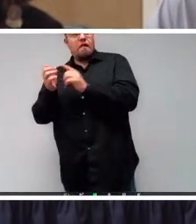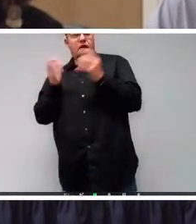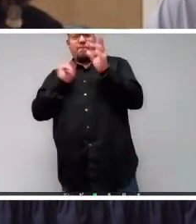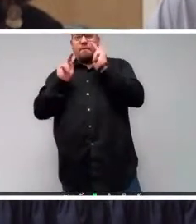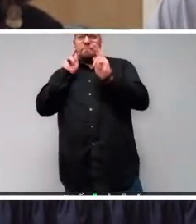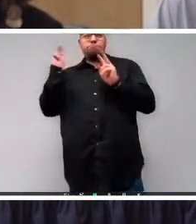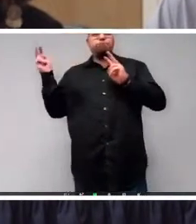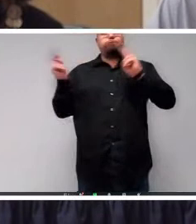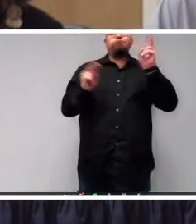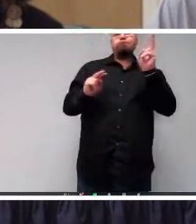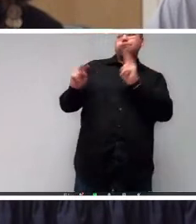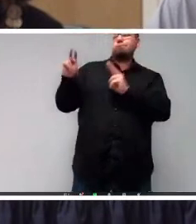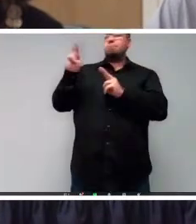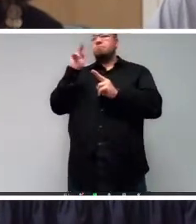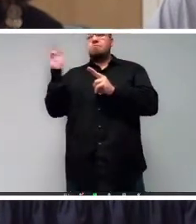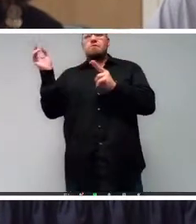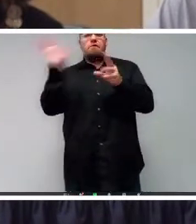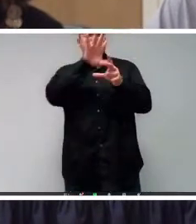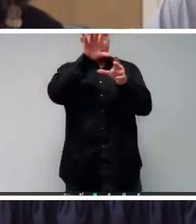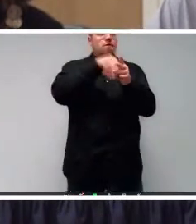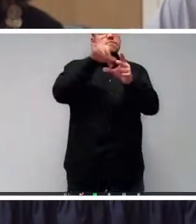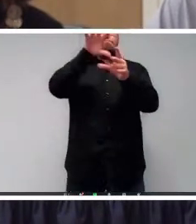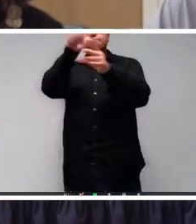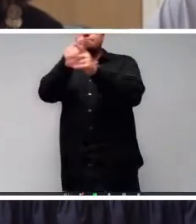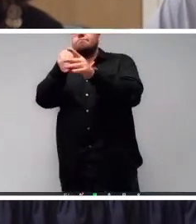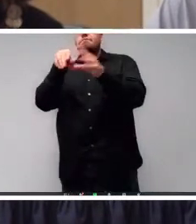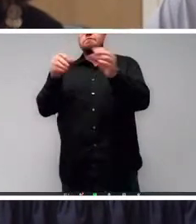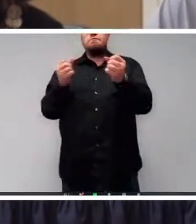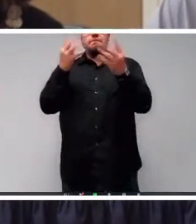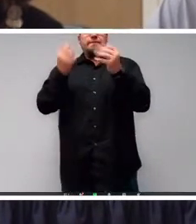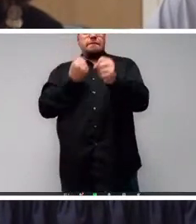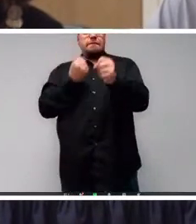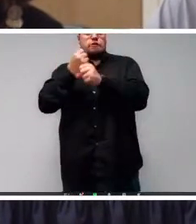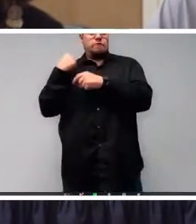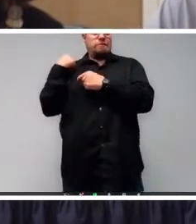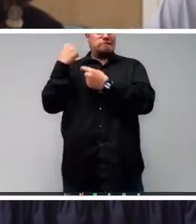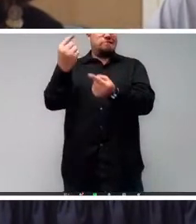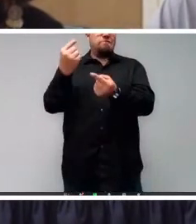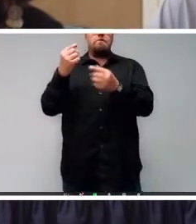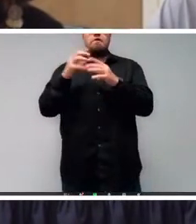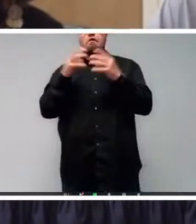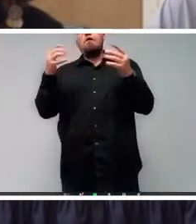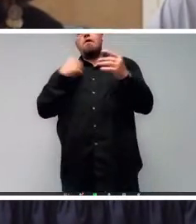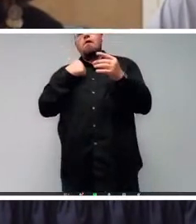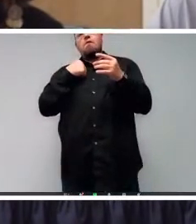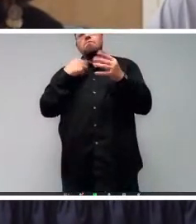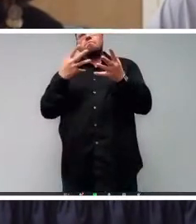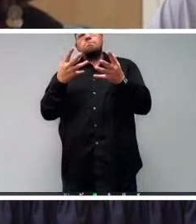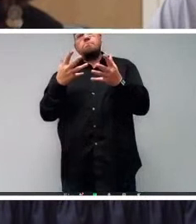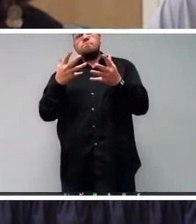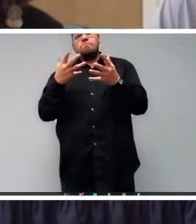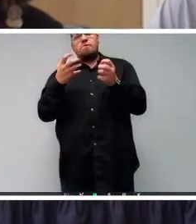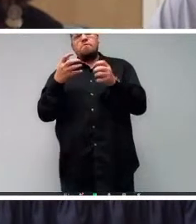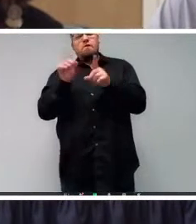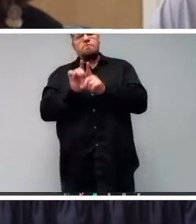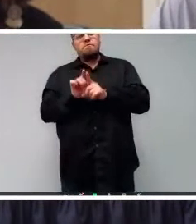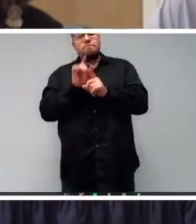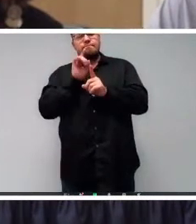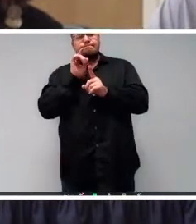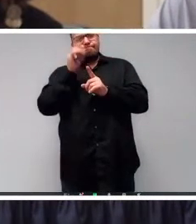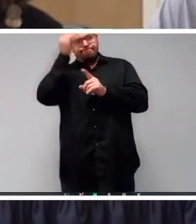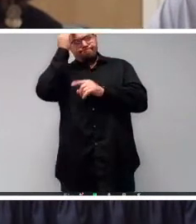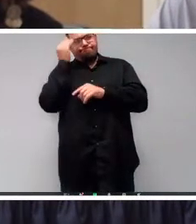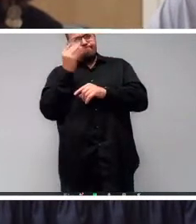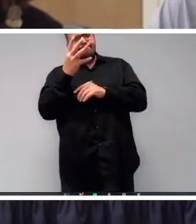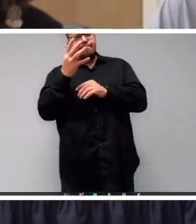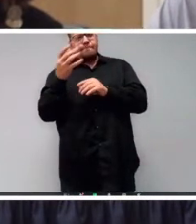years as we move forward. And I also want to call your attention, if you flip to the next page, which